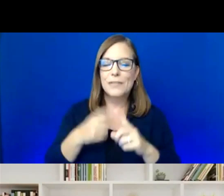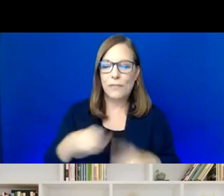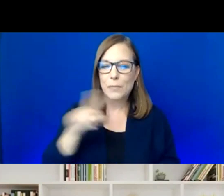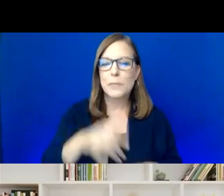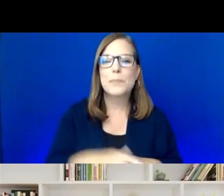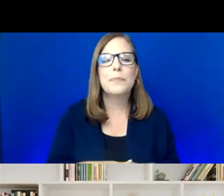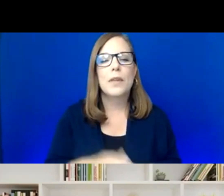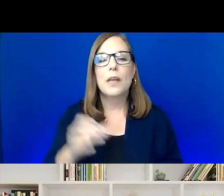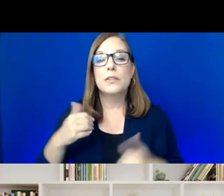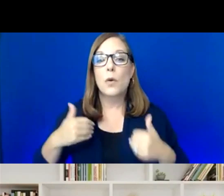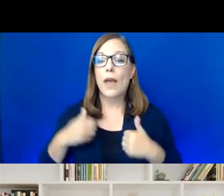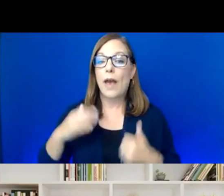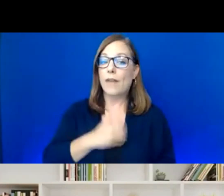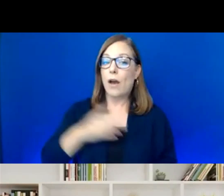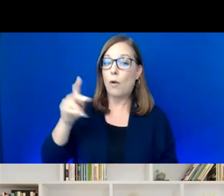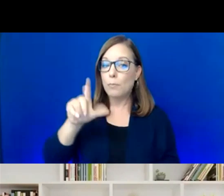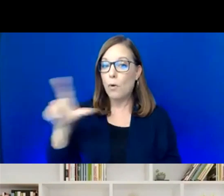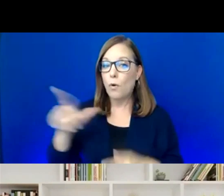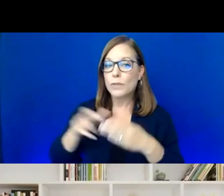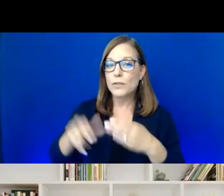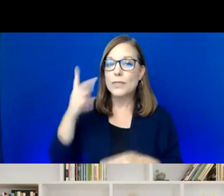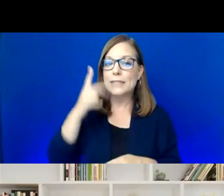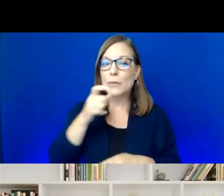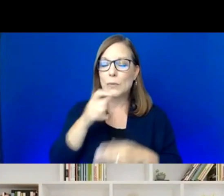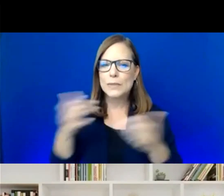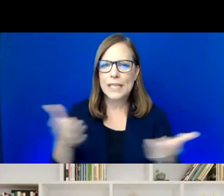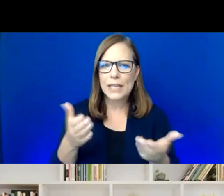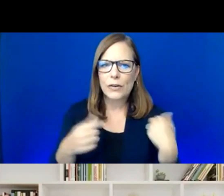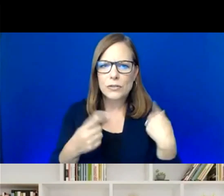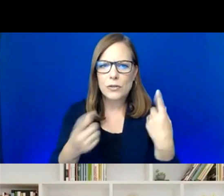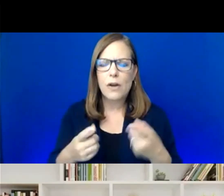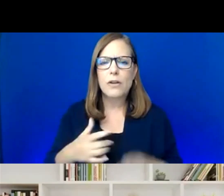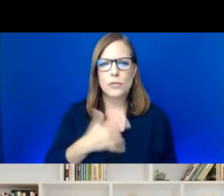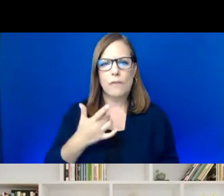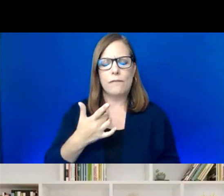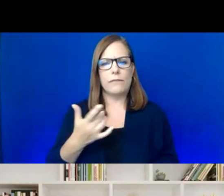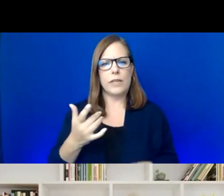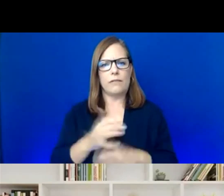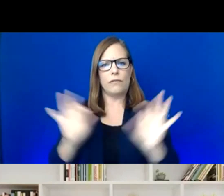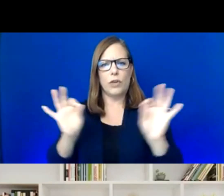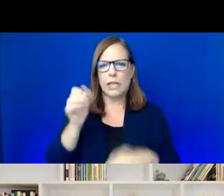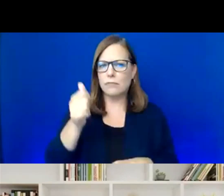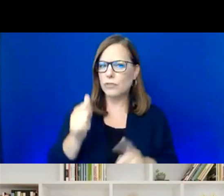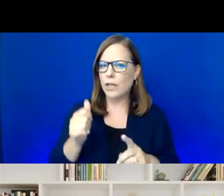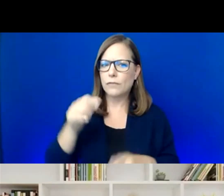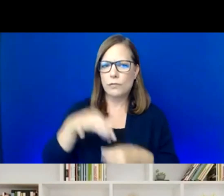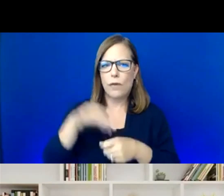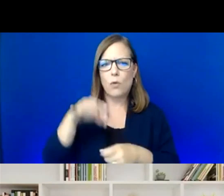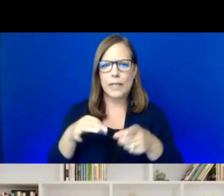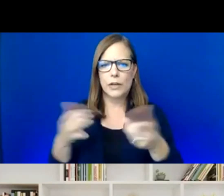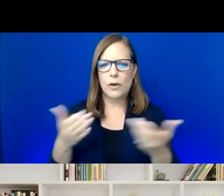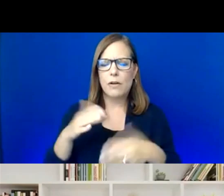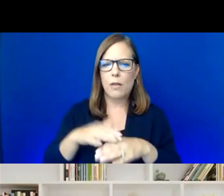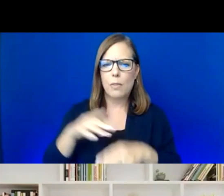results here. You can see who's joining us today. So feel free to fill out that poll if you've still got it up, but it looks like we've got